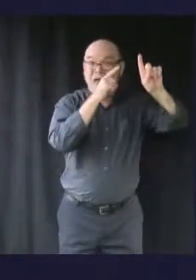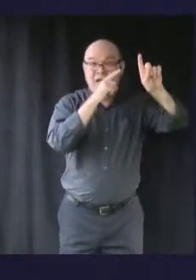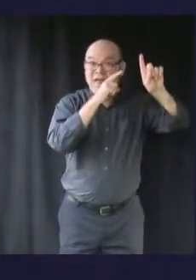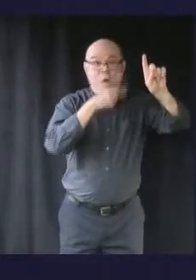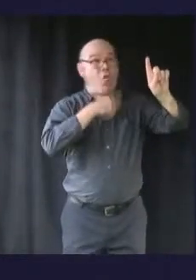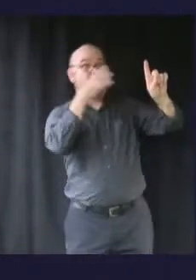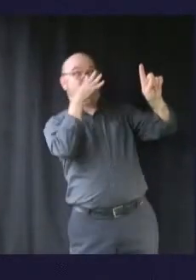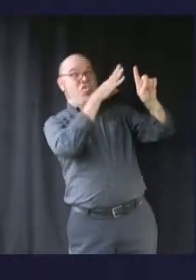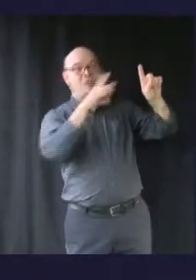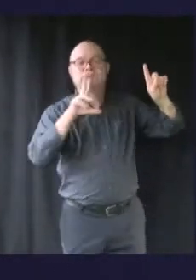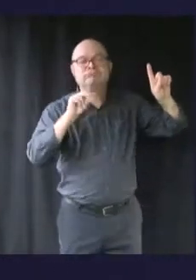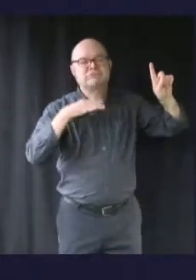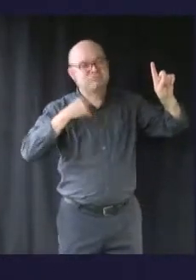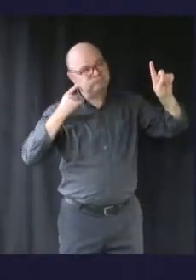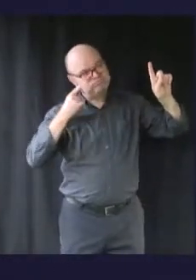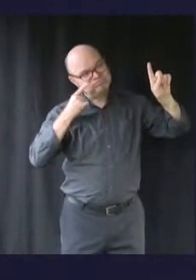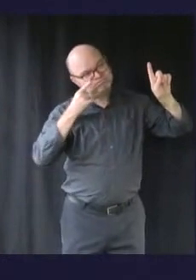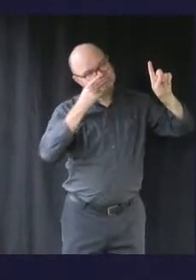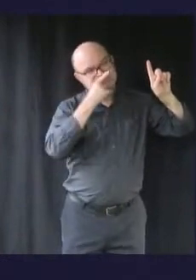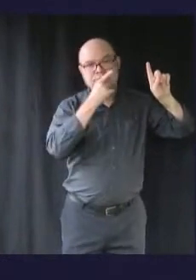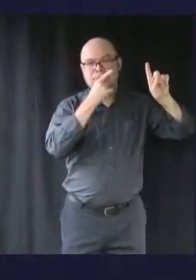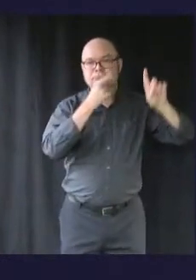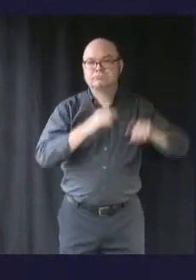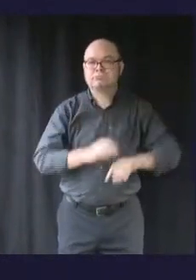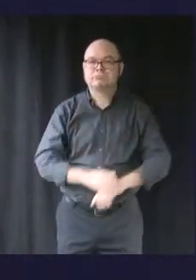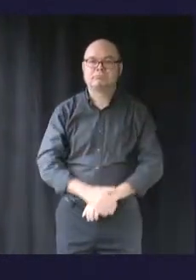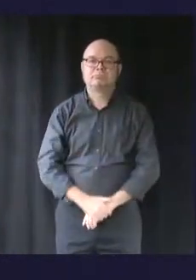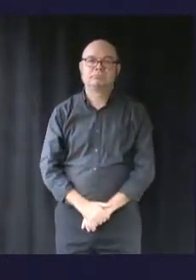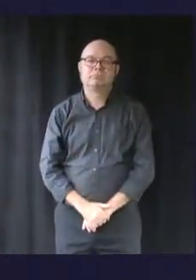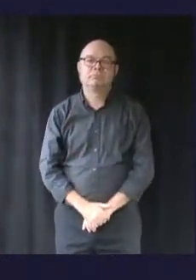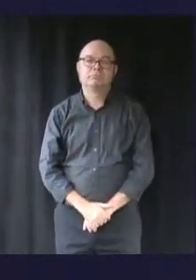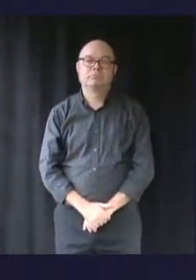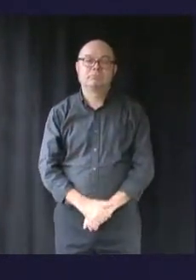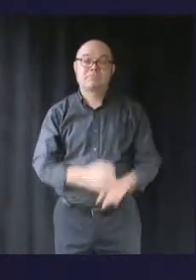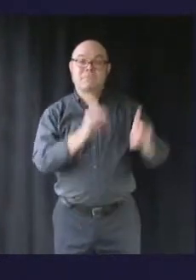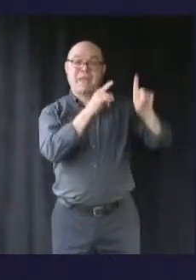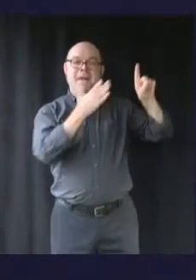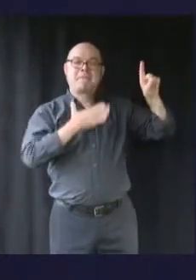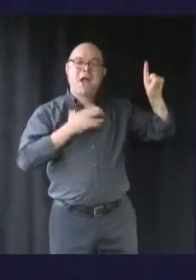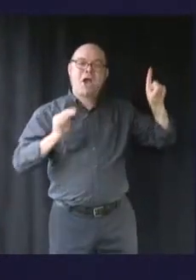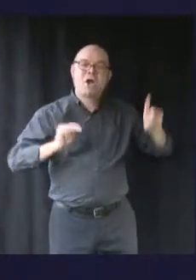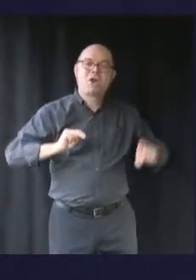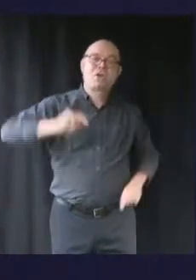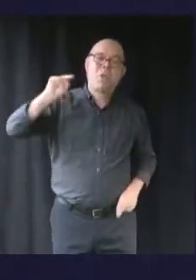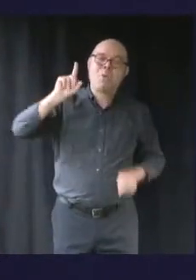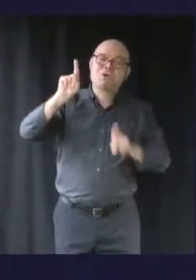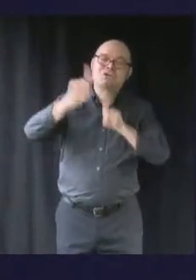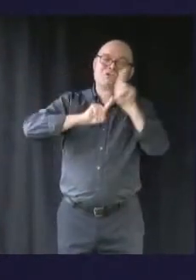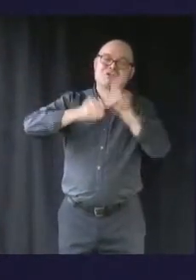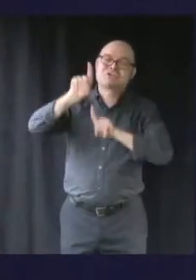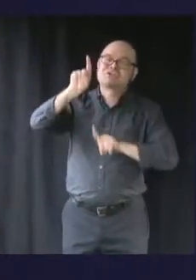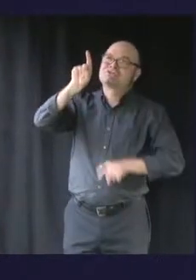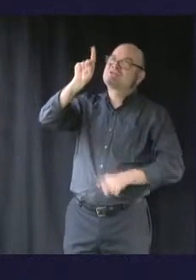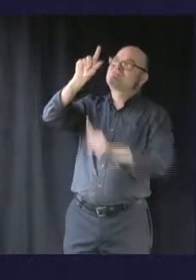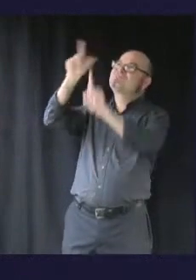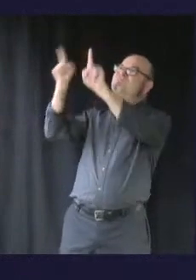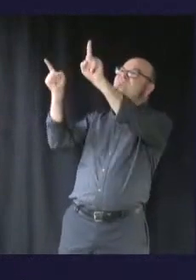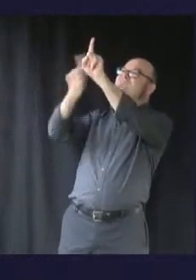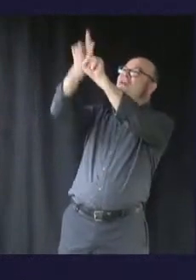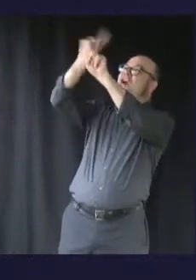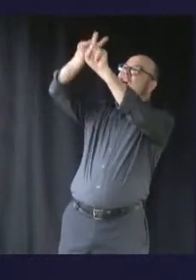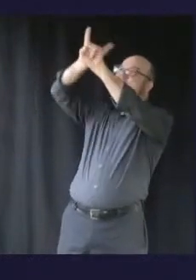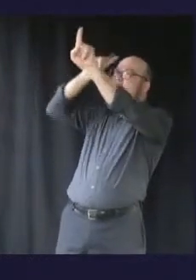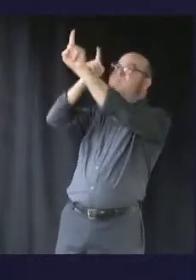founding, that idea has been our nation's steady North Star, drawing us back on course. The